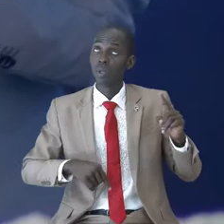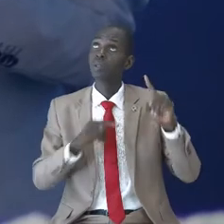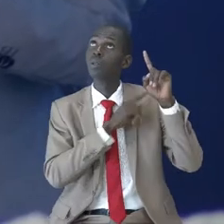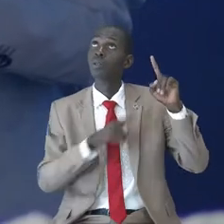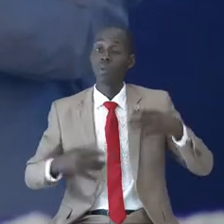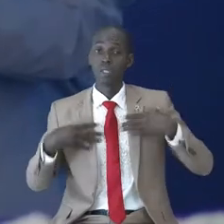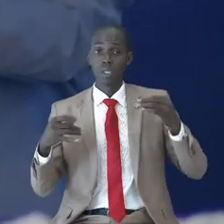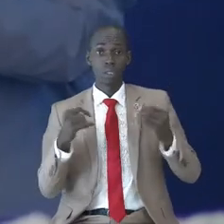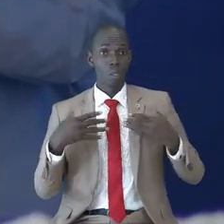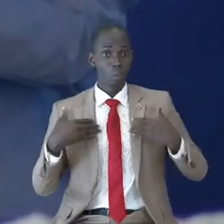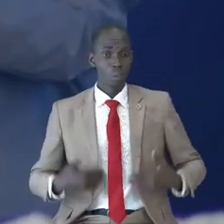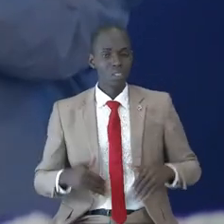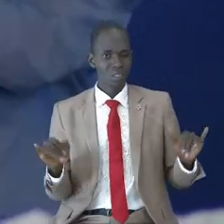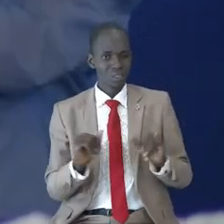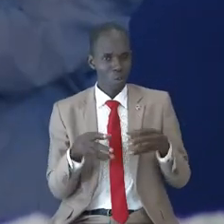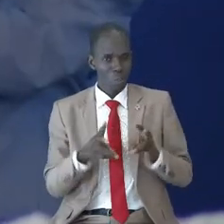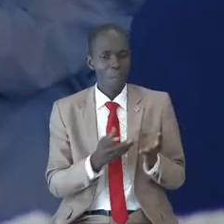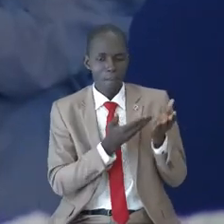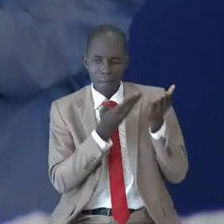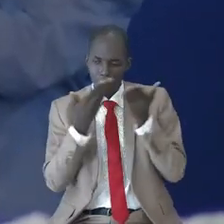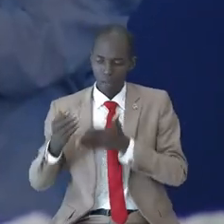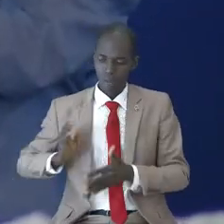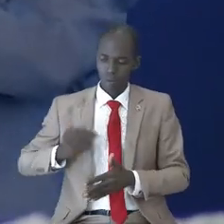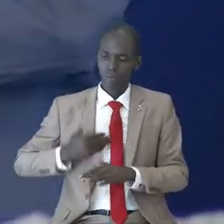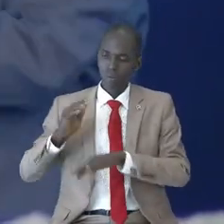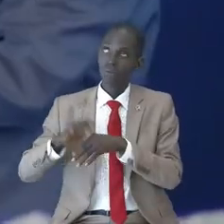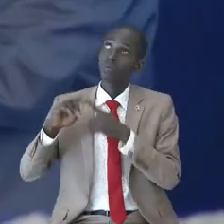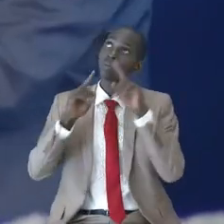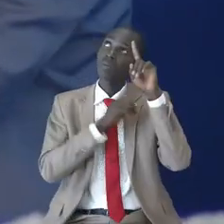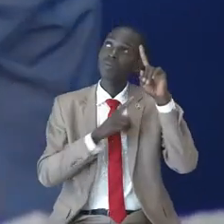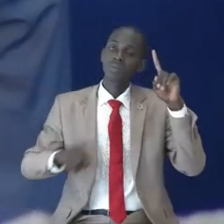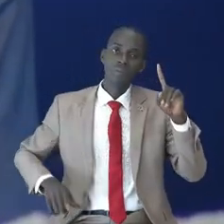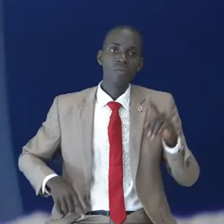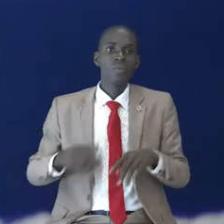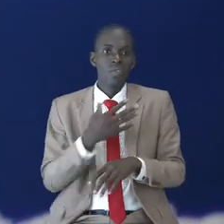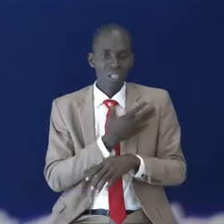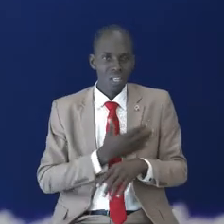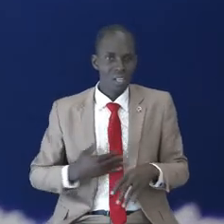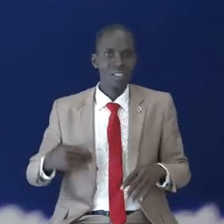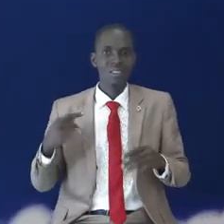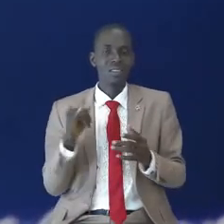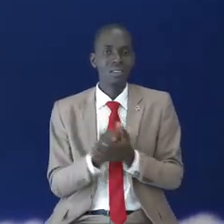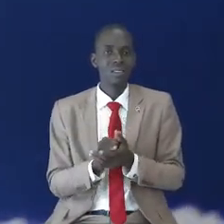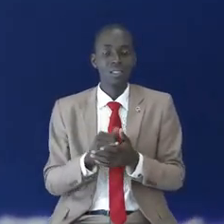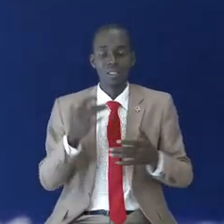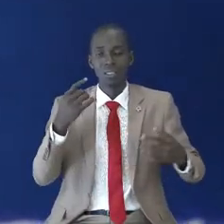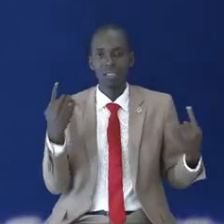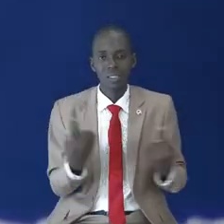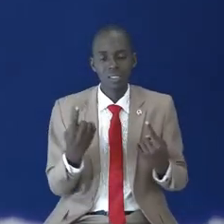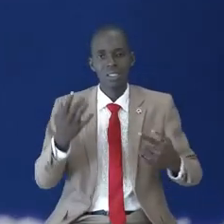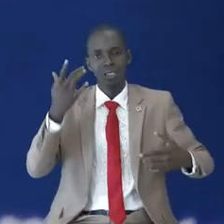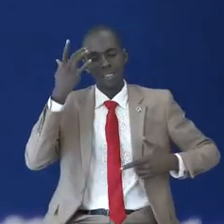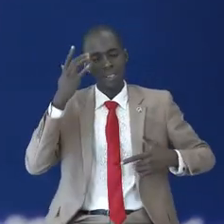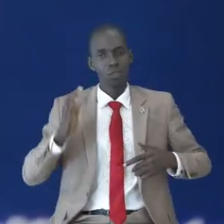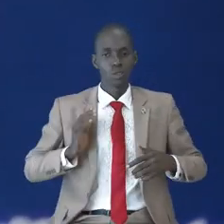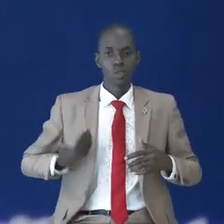the body. We now bring the soul unto the Lord, and the sin-sick soul is